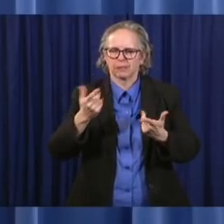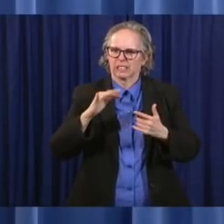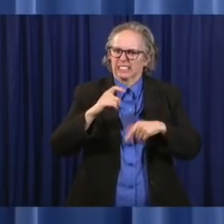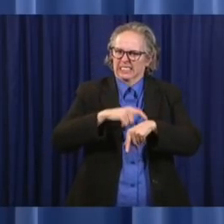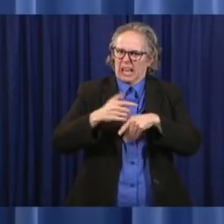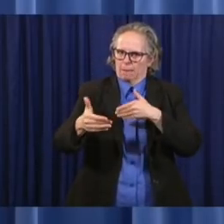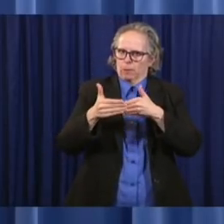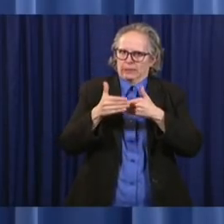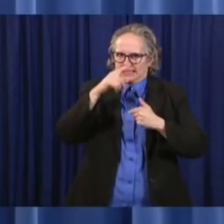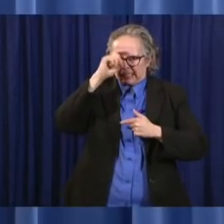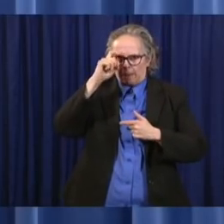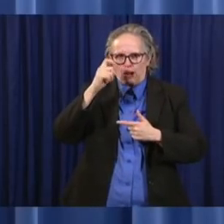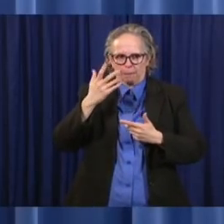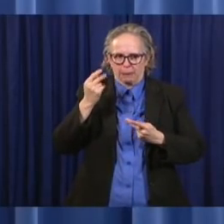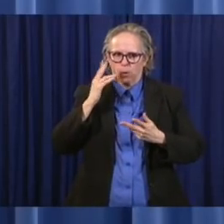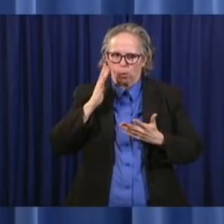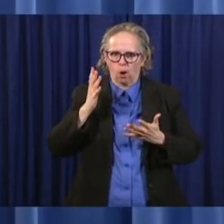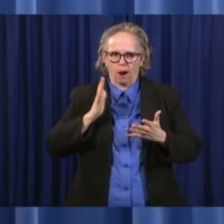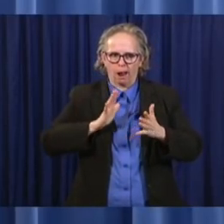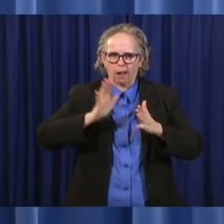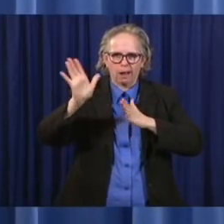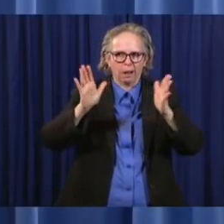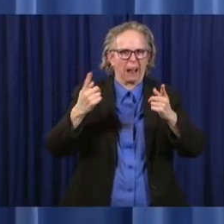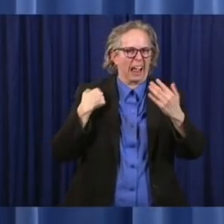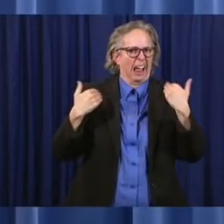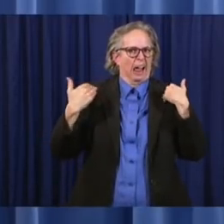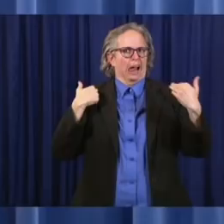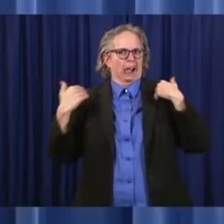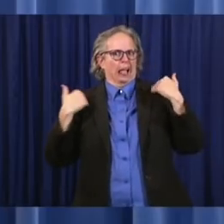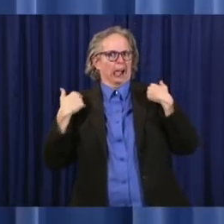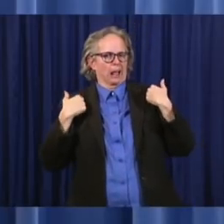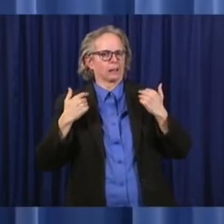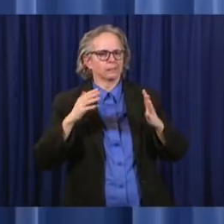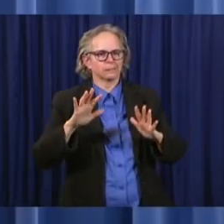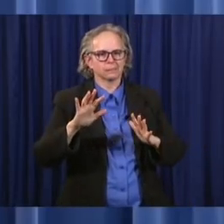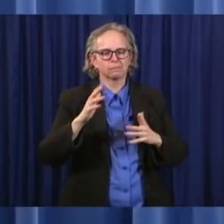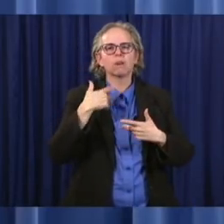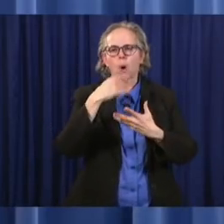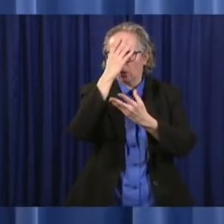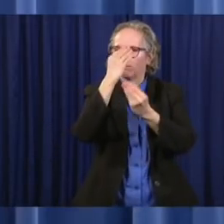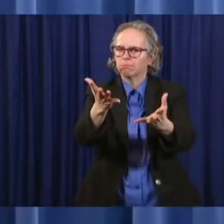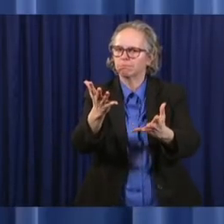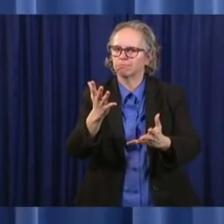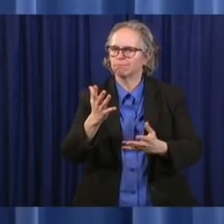are asking that. So we'll get back to you on that.